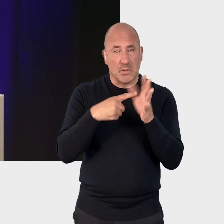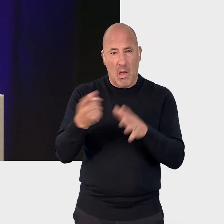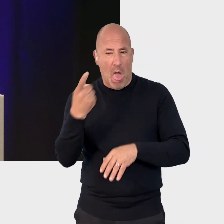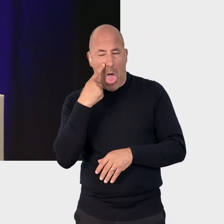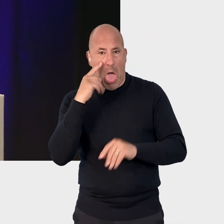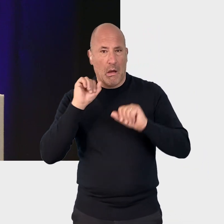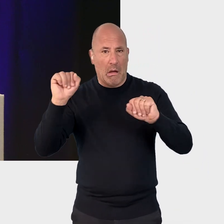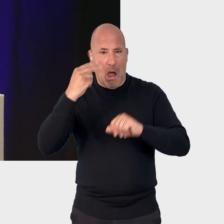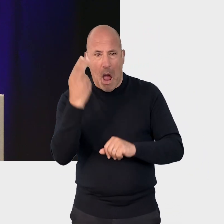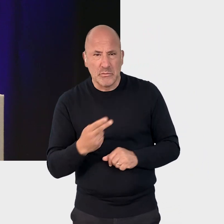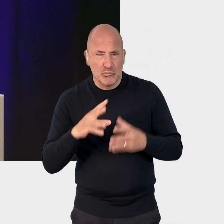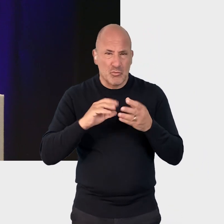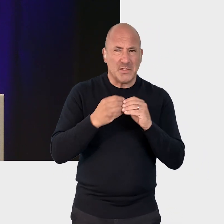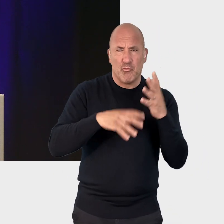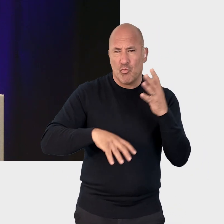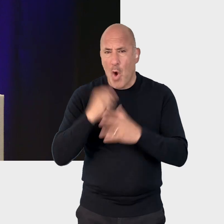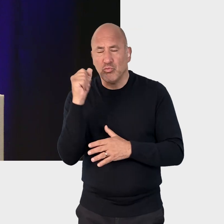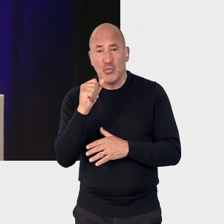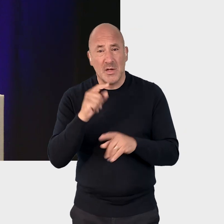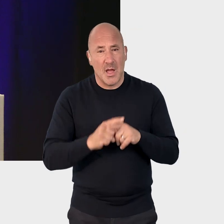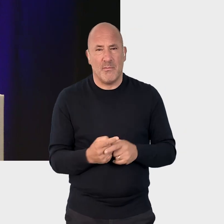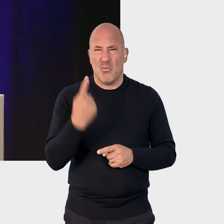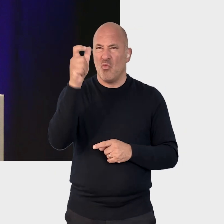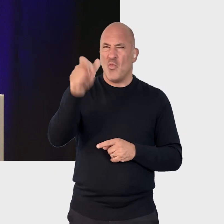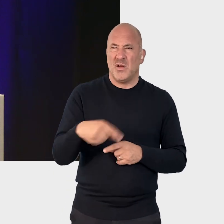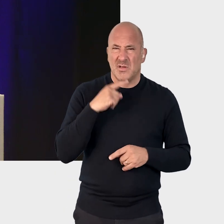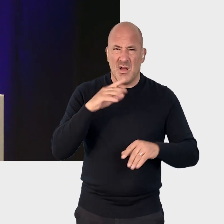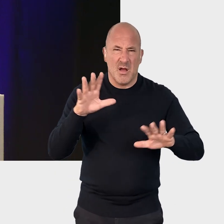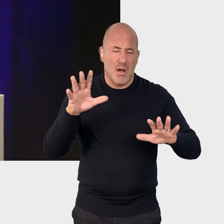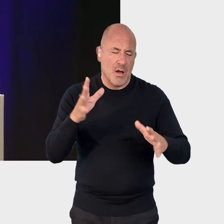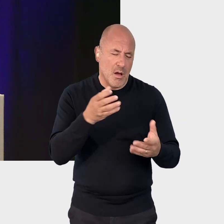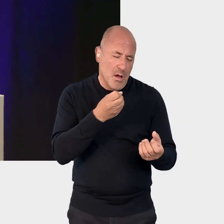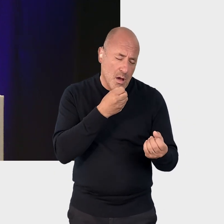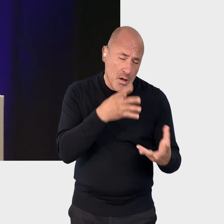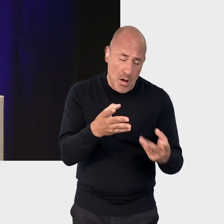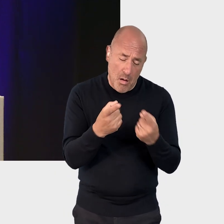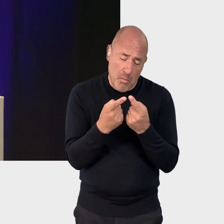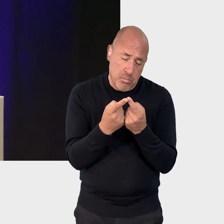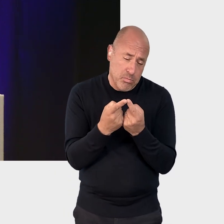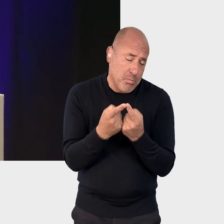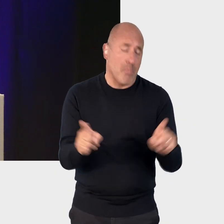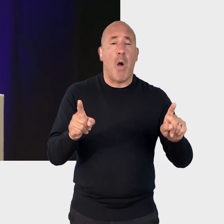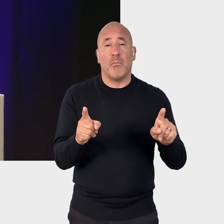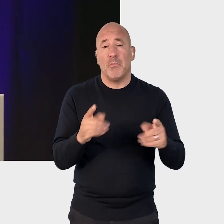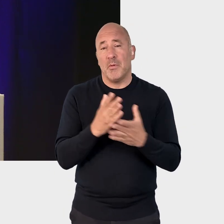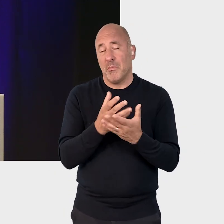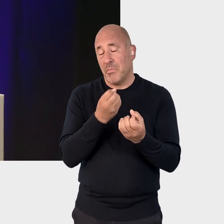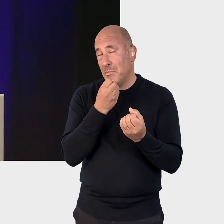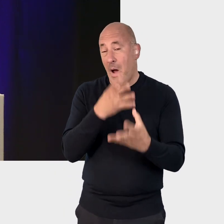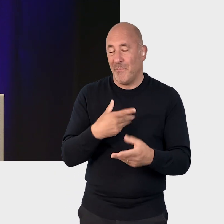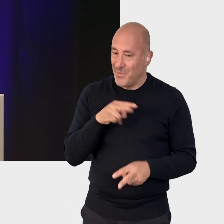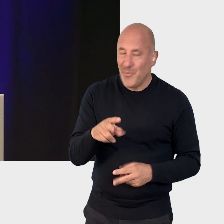adults from Barrow to Calcutta to experience art, creativity, and the whole culture over there.